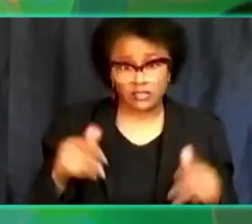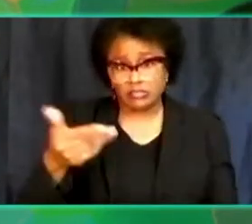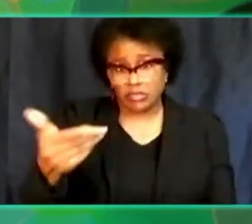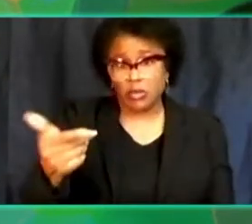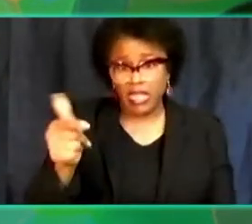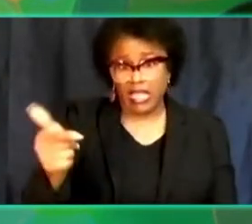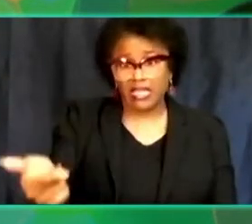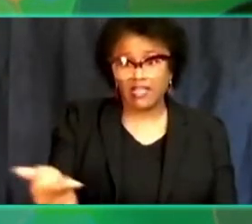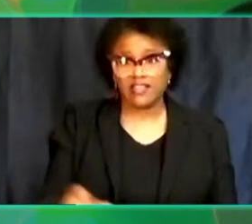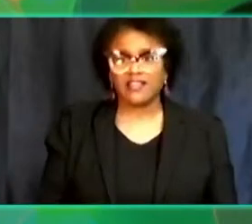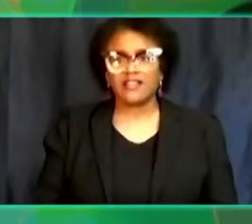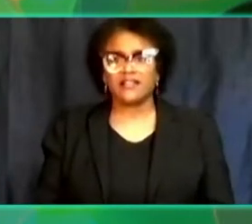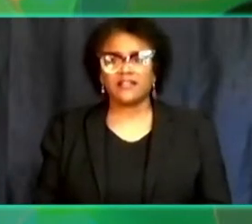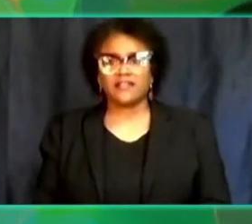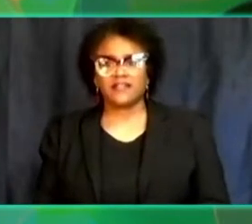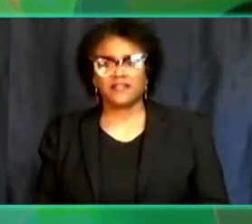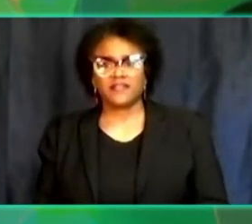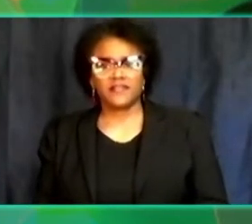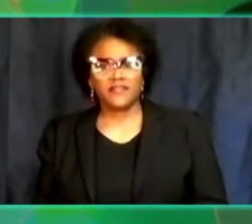it yourself.